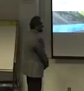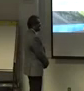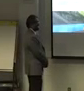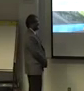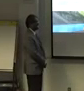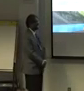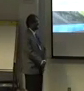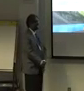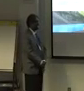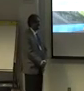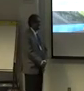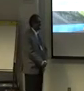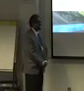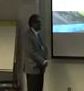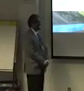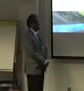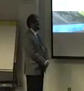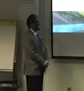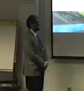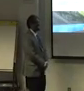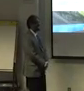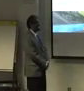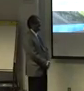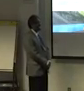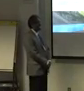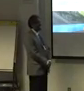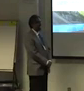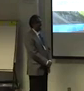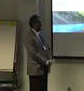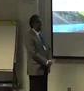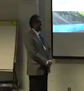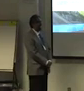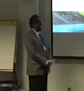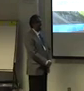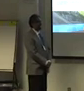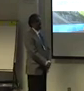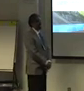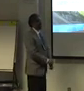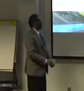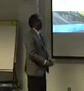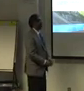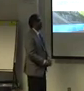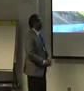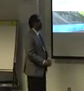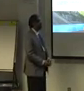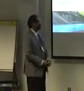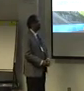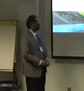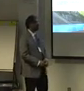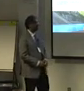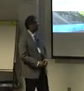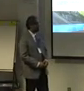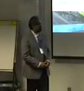Good afternoon, everyone. My name is Athol Gao, and I'd like to welcome you to our session this afternoon, How Can We Make Parks More